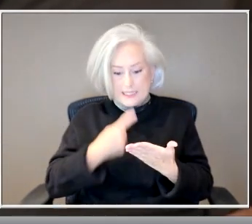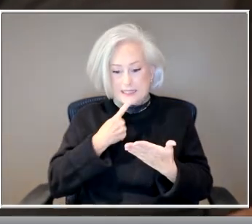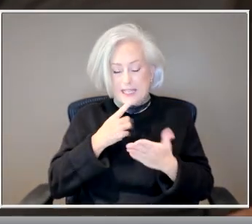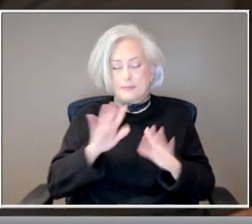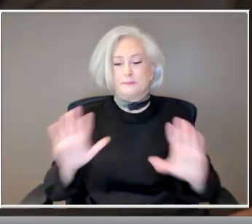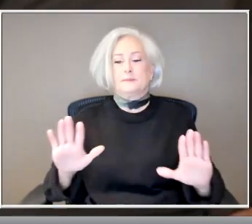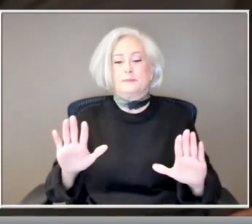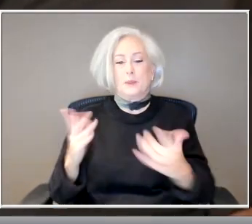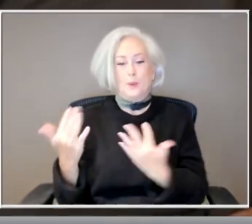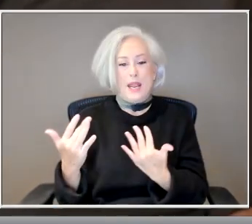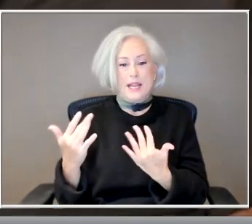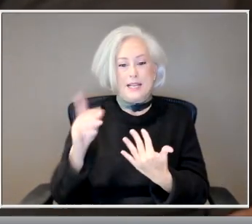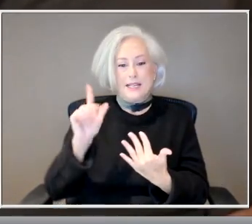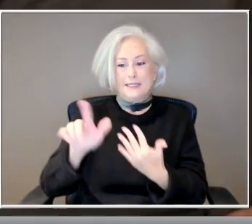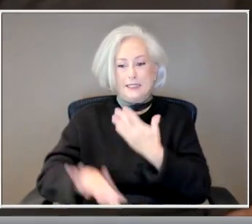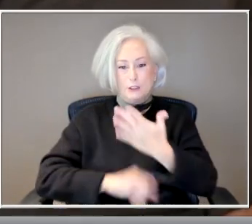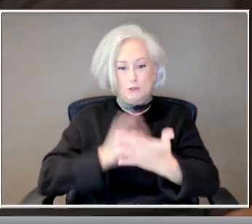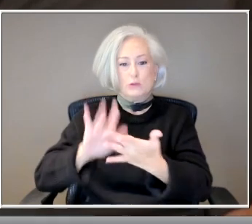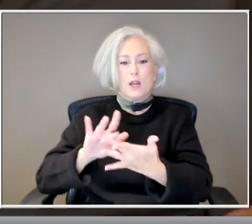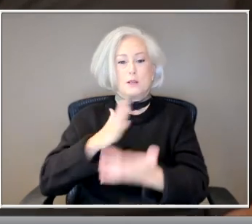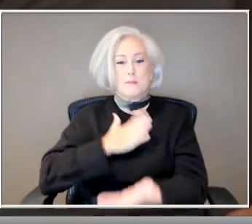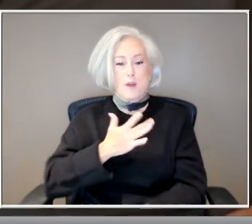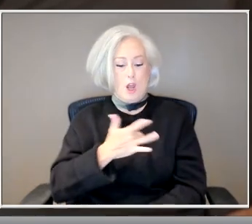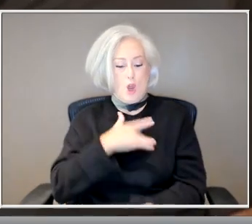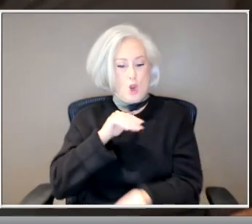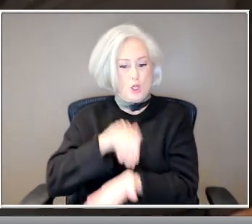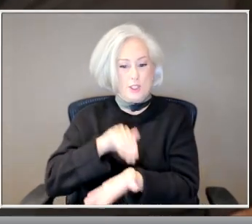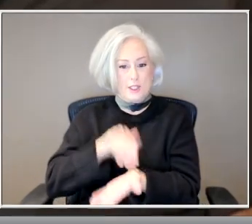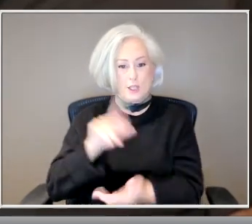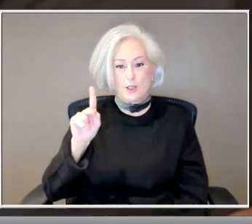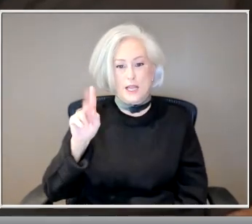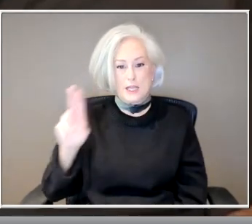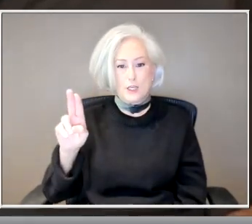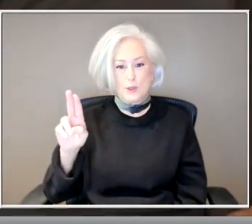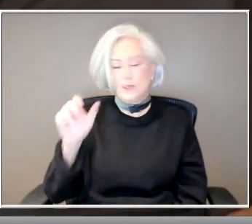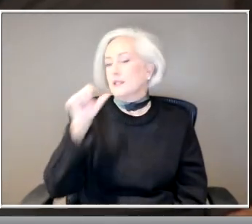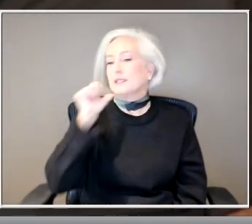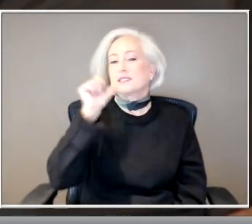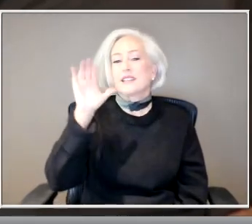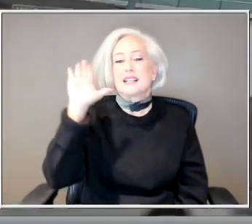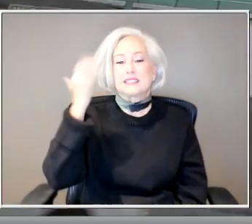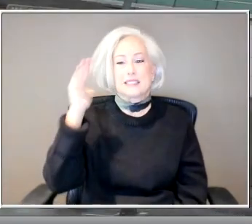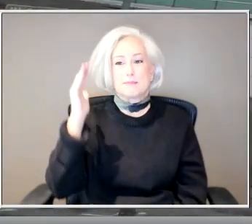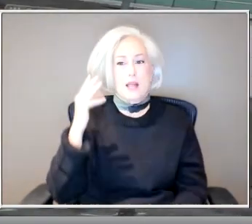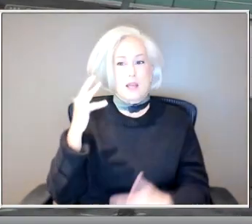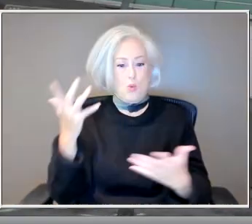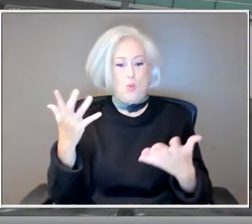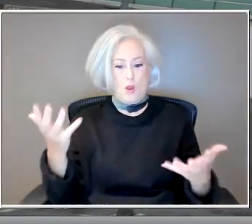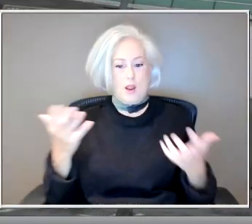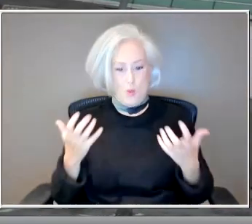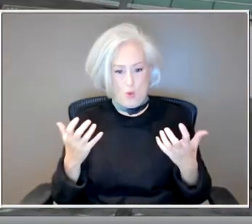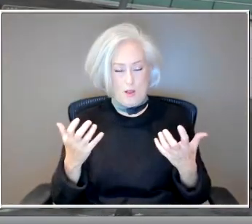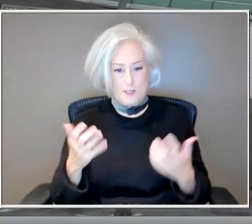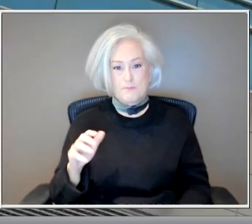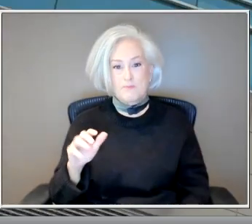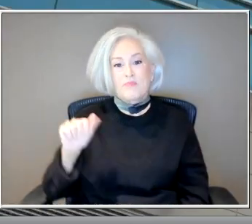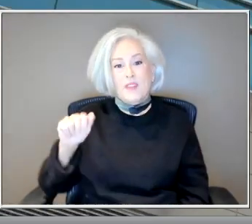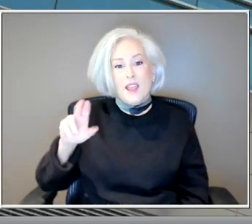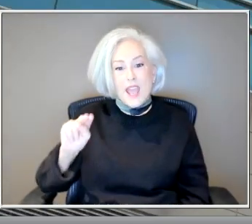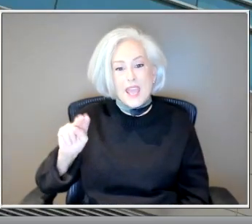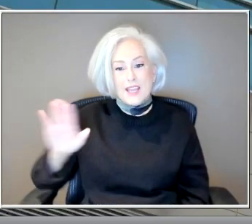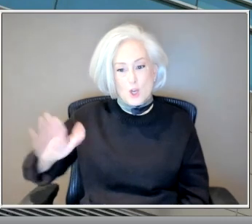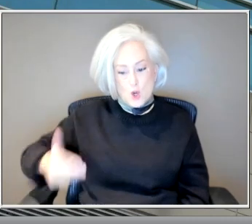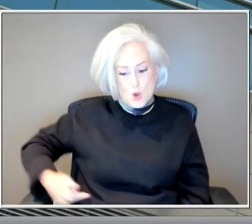my cardiologist at KU. This doesn't seem like the path I need to be going down right now. Ann's instincts were correct.